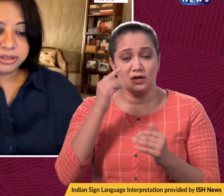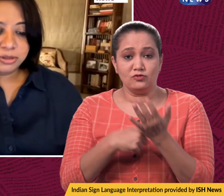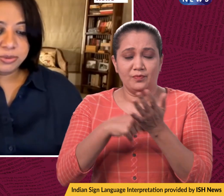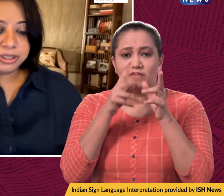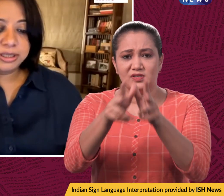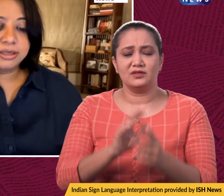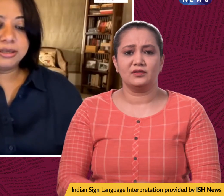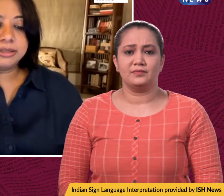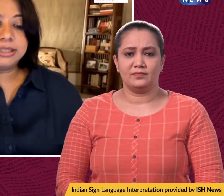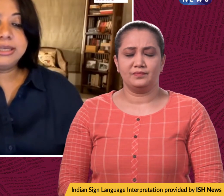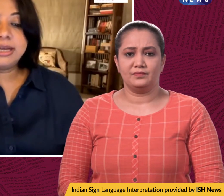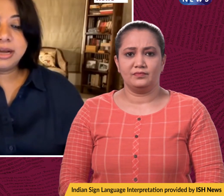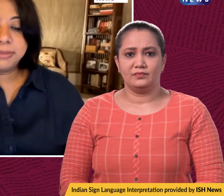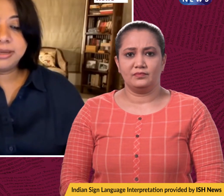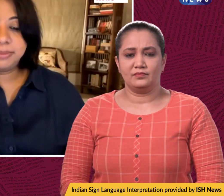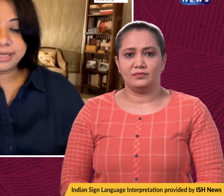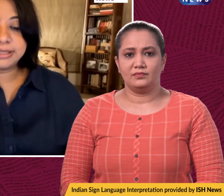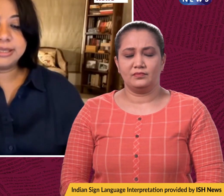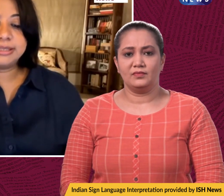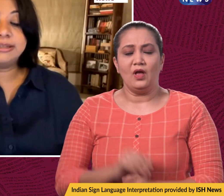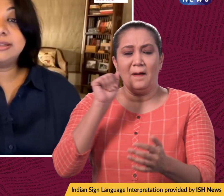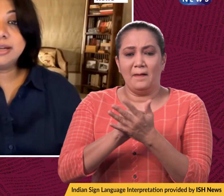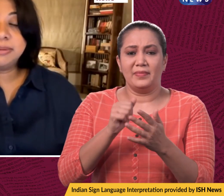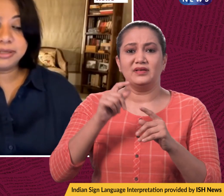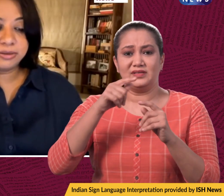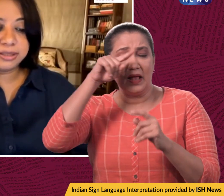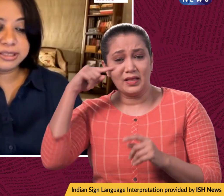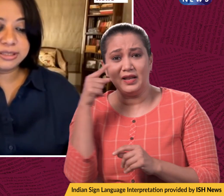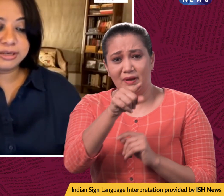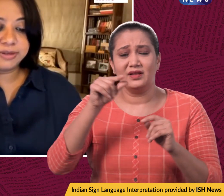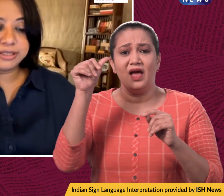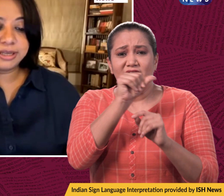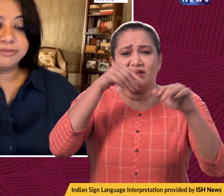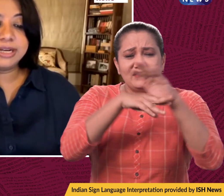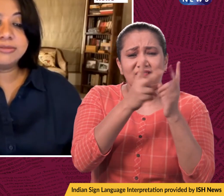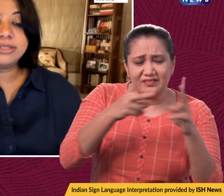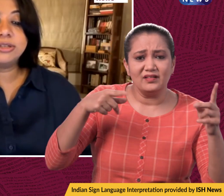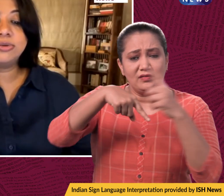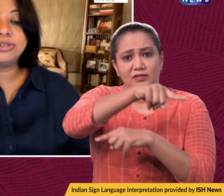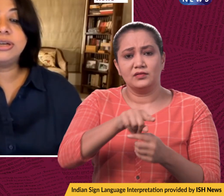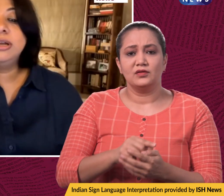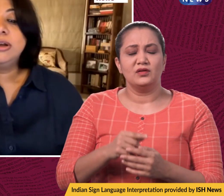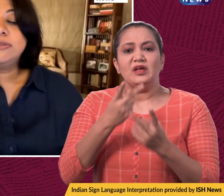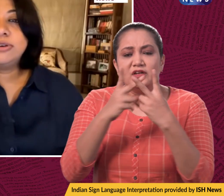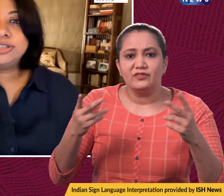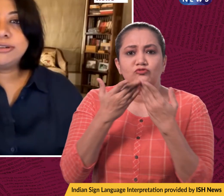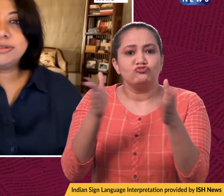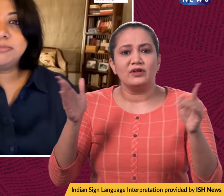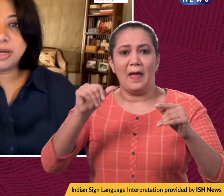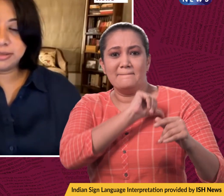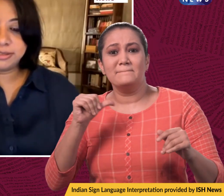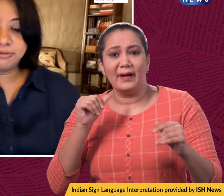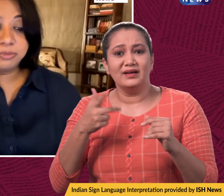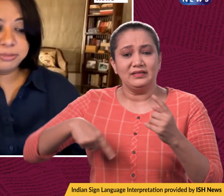report quoting the Kamad press has said the Taliban authorities in Afghanistan have announced the closure of all